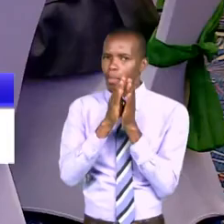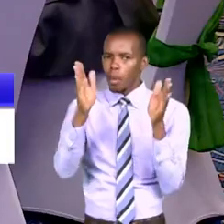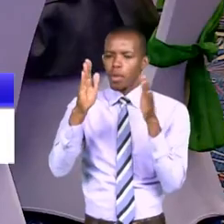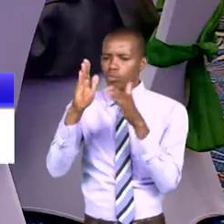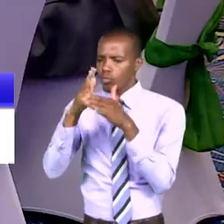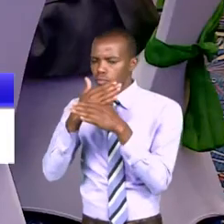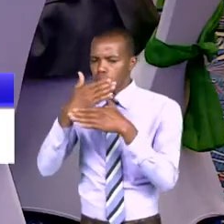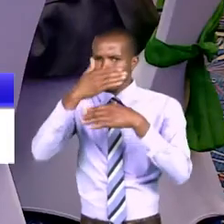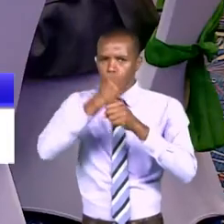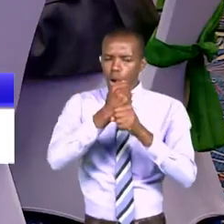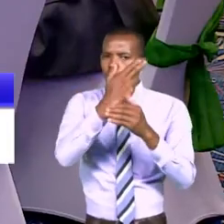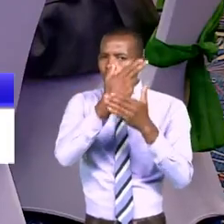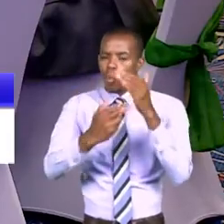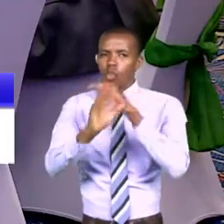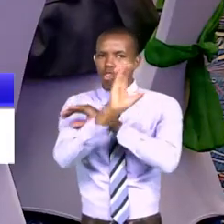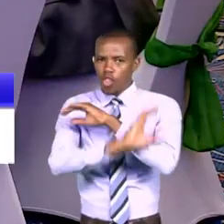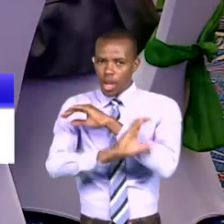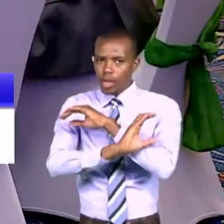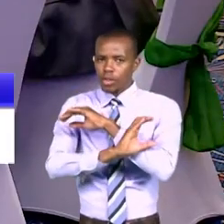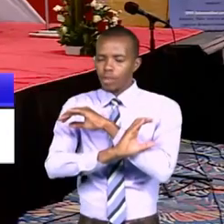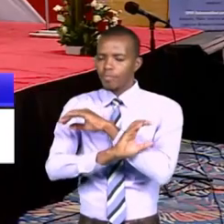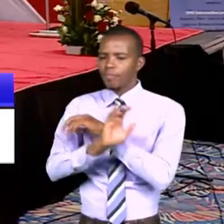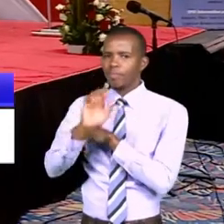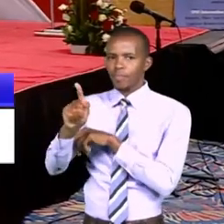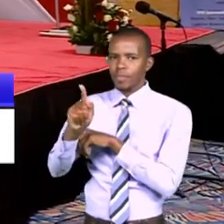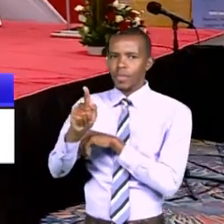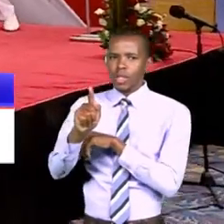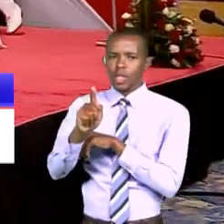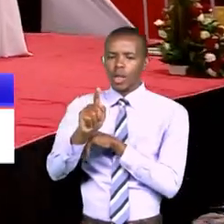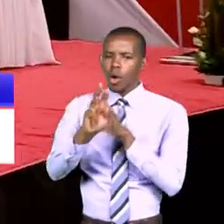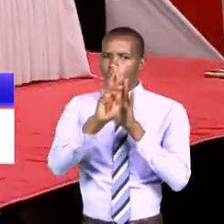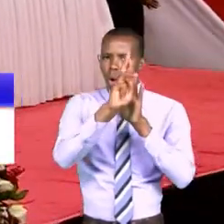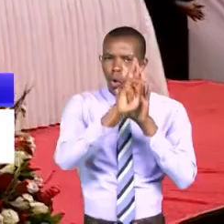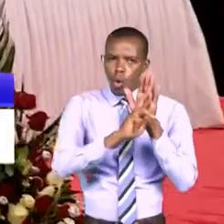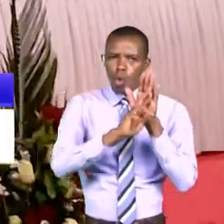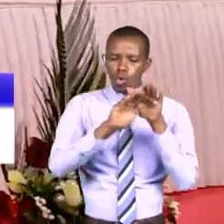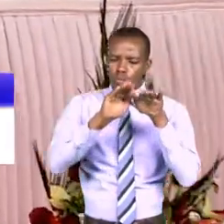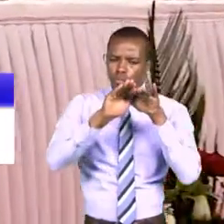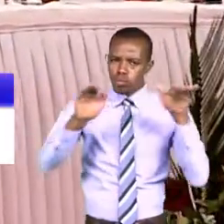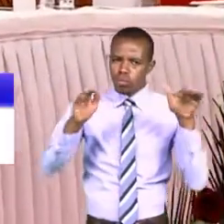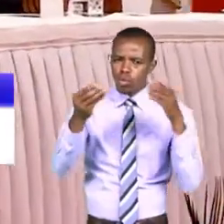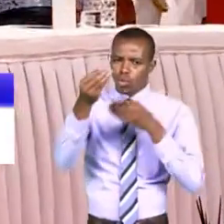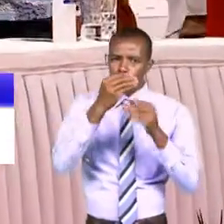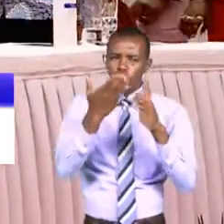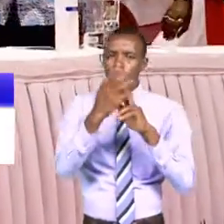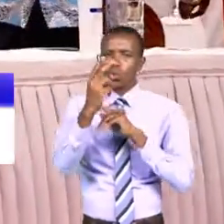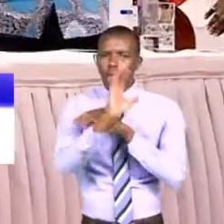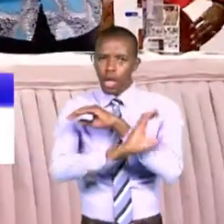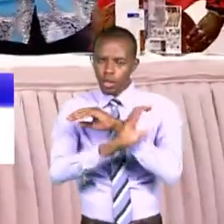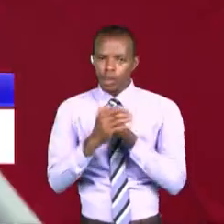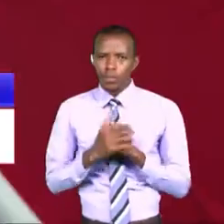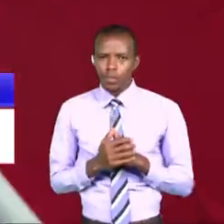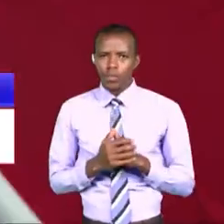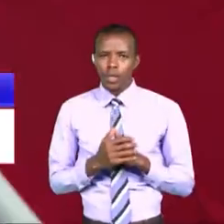sector stakeholders from both countries spoke in unison regarding measures that will strengthen trade between the two countries.